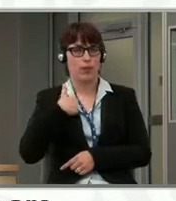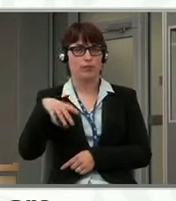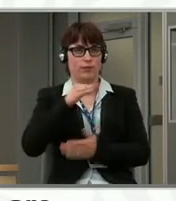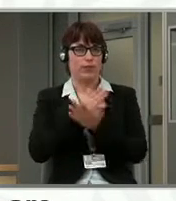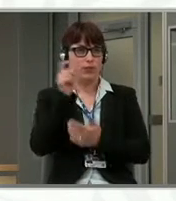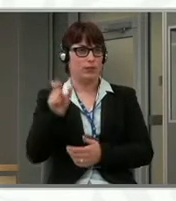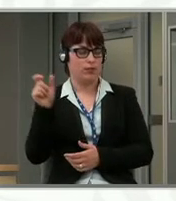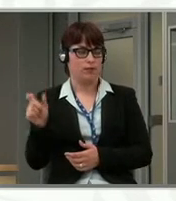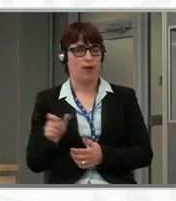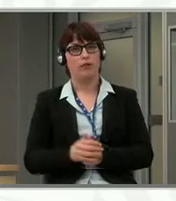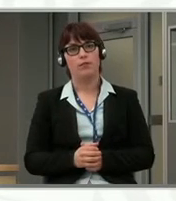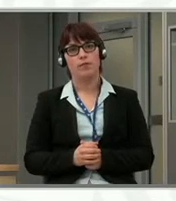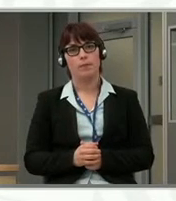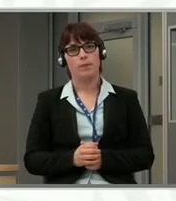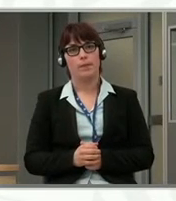We, as EDF,